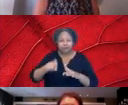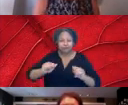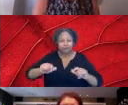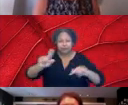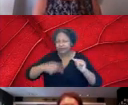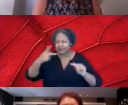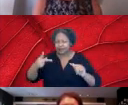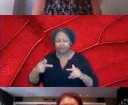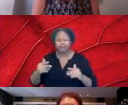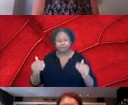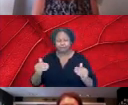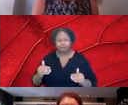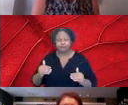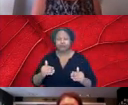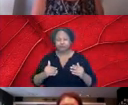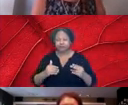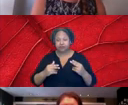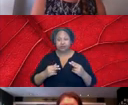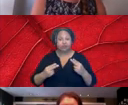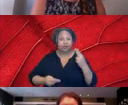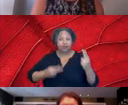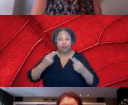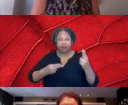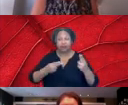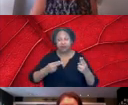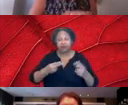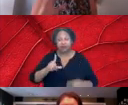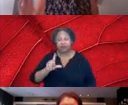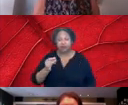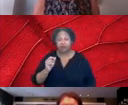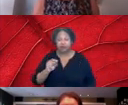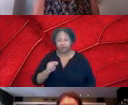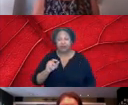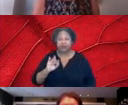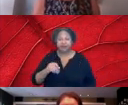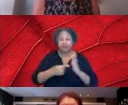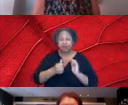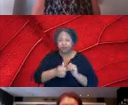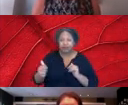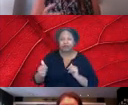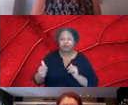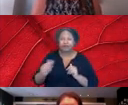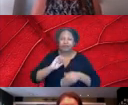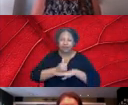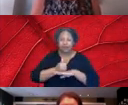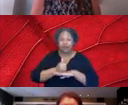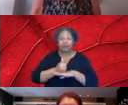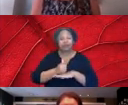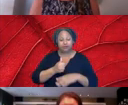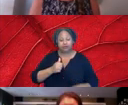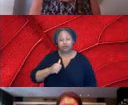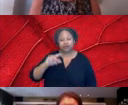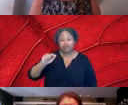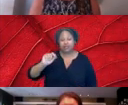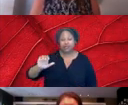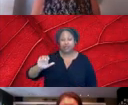create a nominator login. If you've applied for a TAC grant before, the system will default to your TAC Smart Simple account. As Tash mentioned, if you're